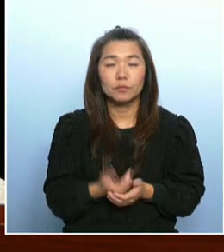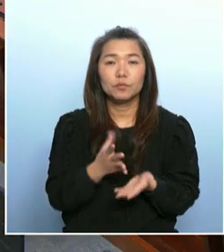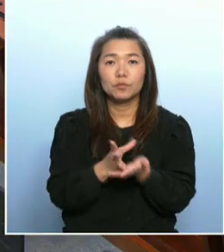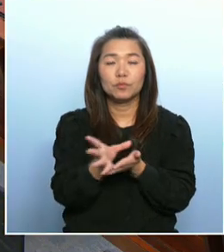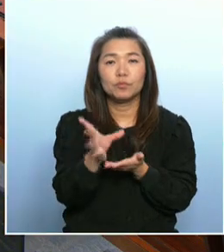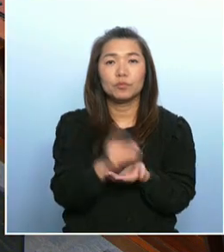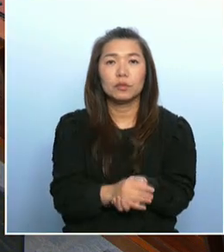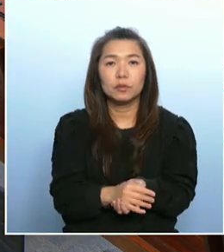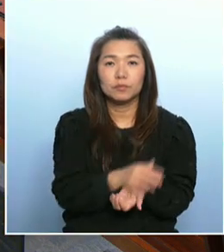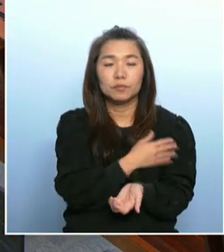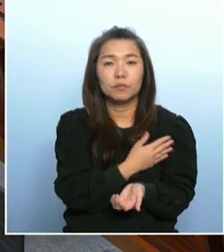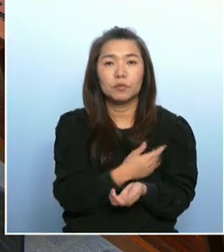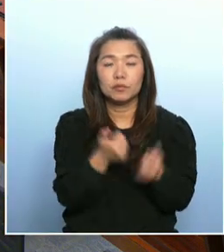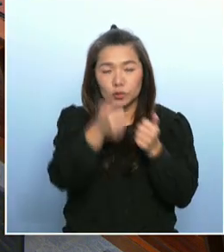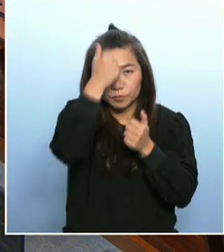Commissioner, please.